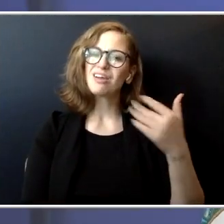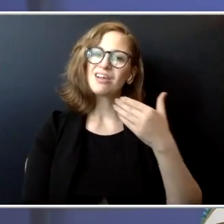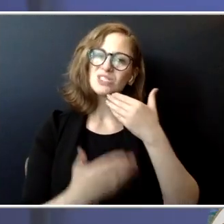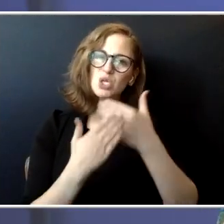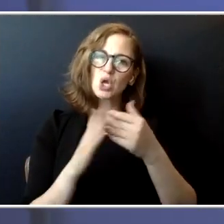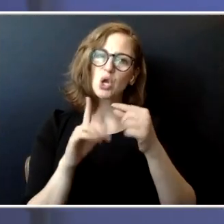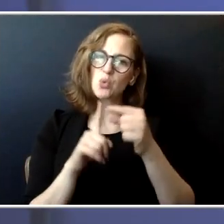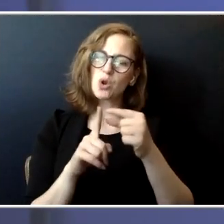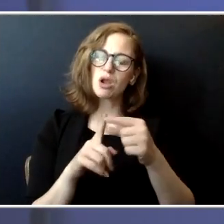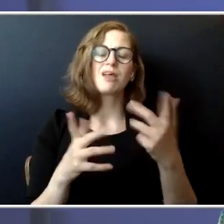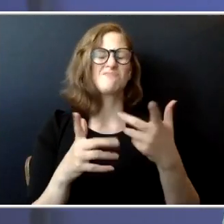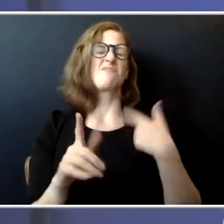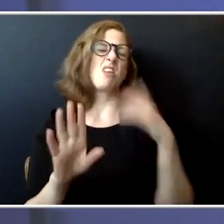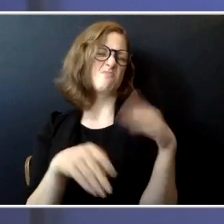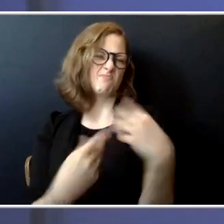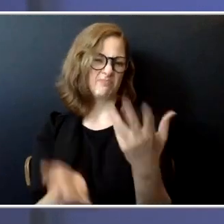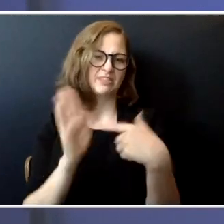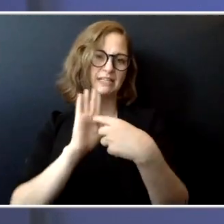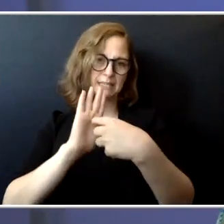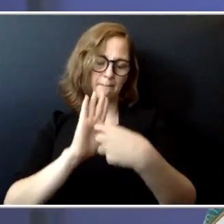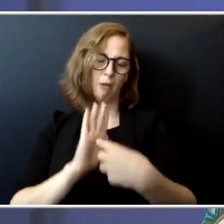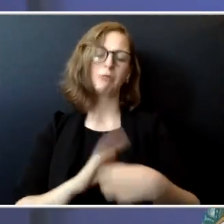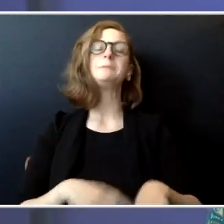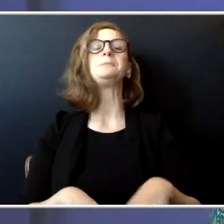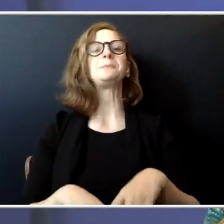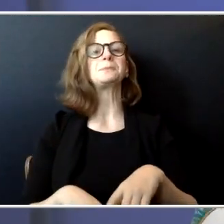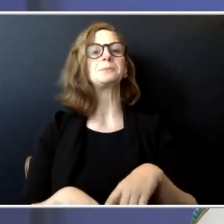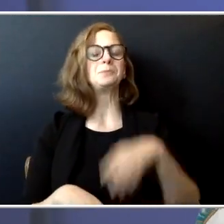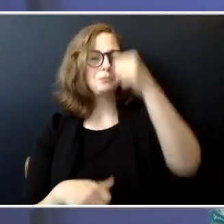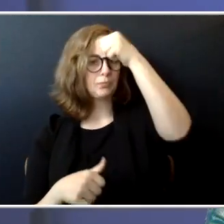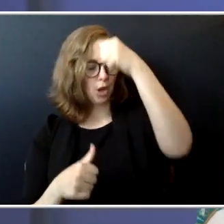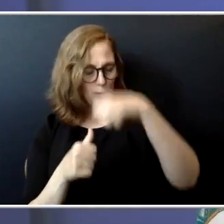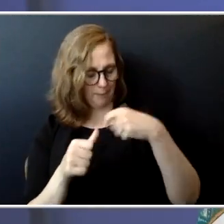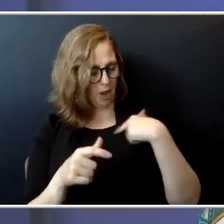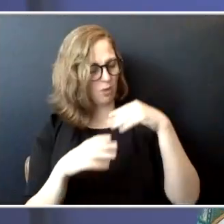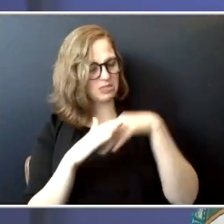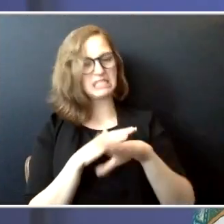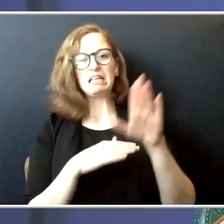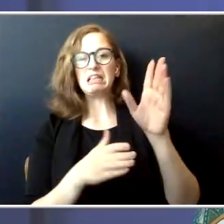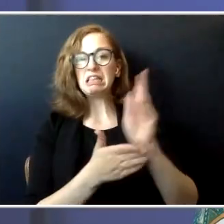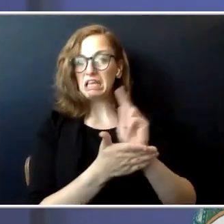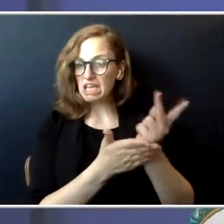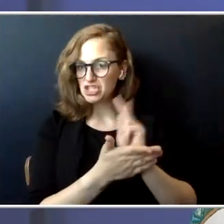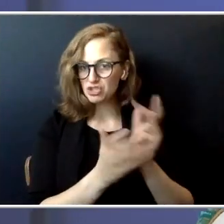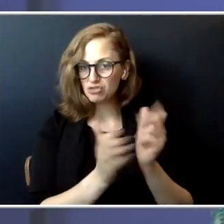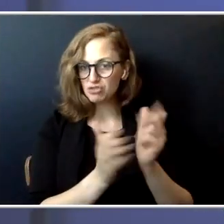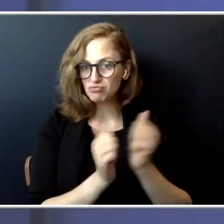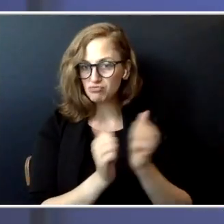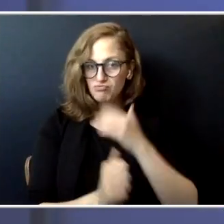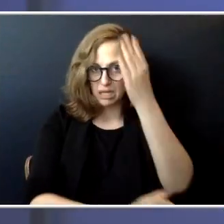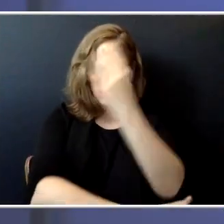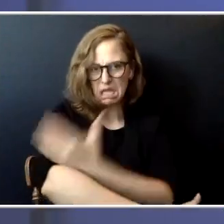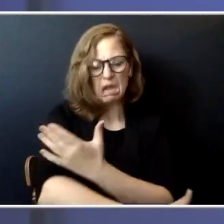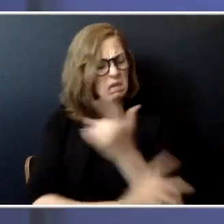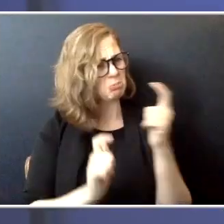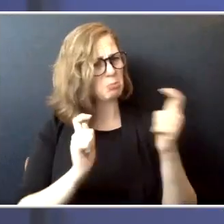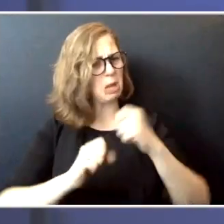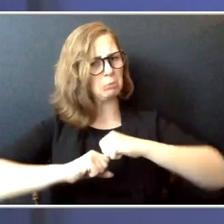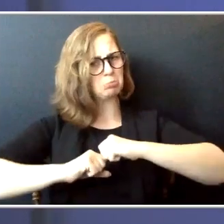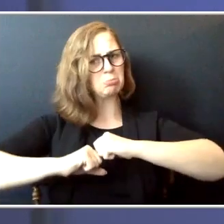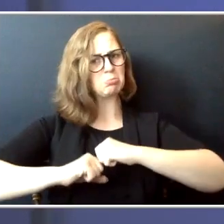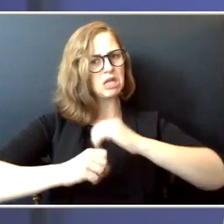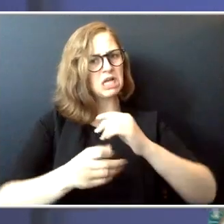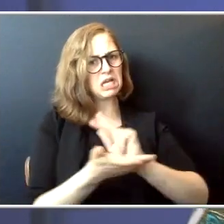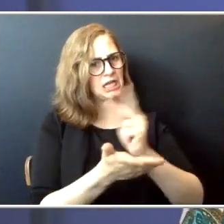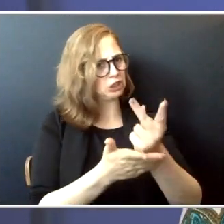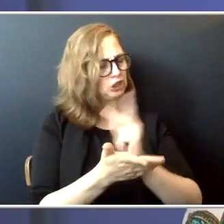help. So I remember being in the kitchen with my son, and it's a nice sized kitchen, And I would go to the refrigerator